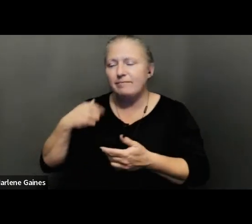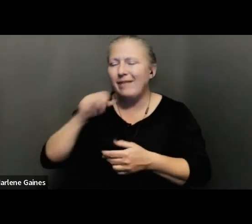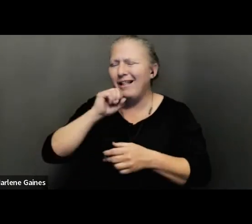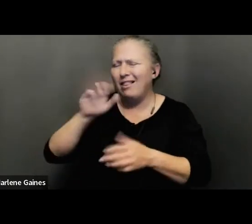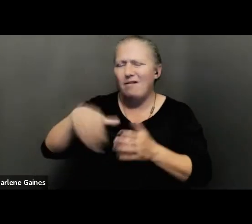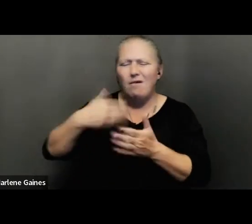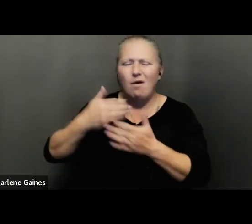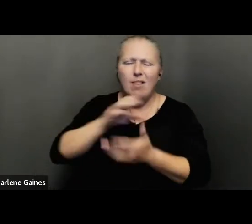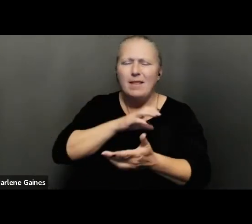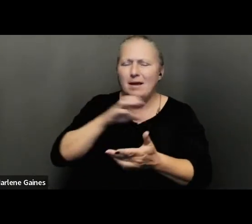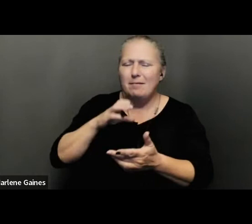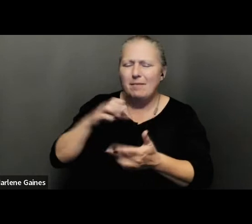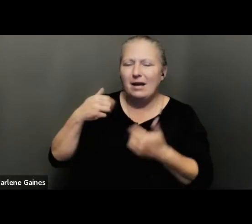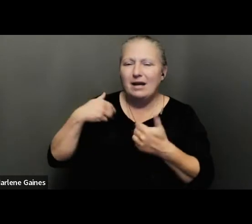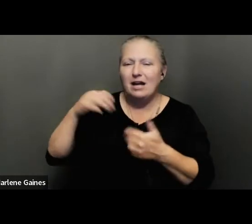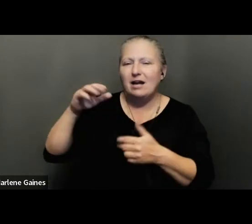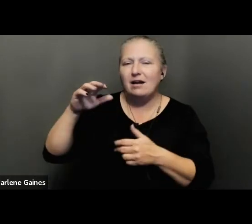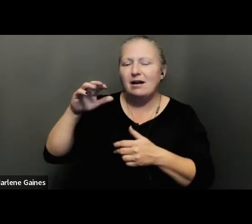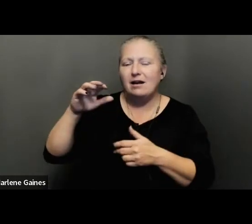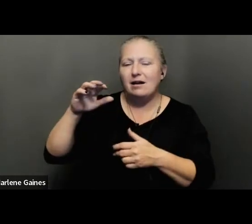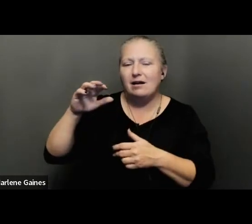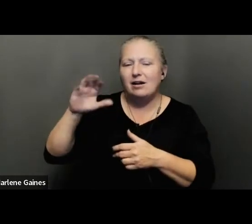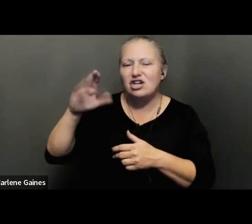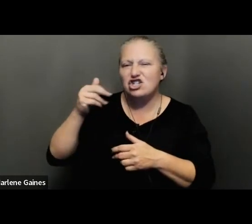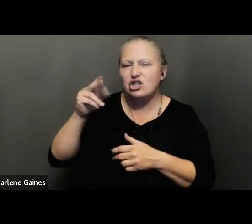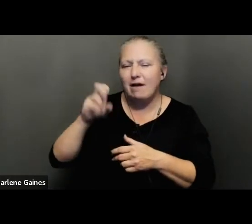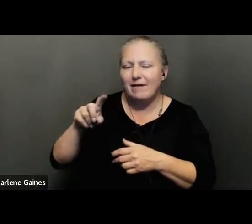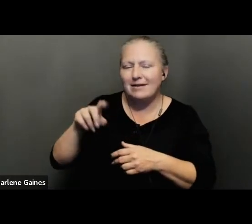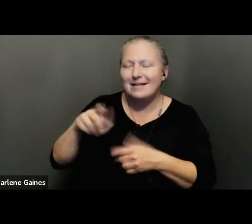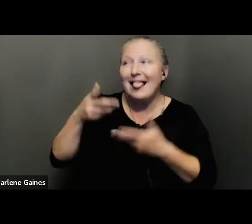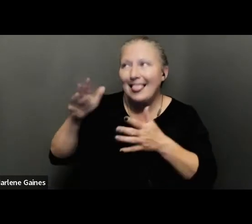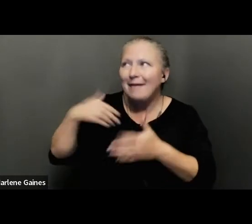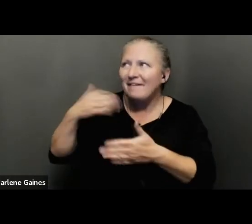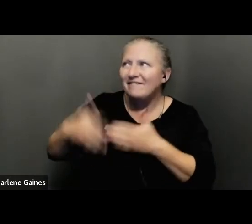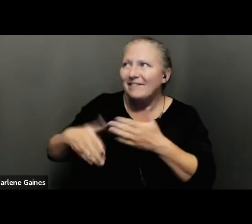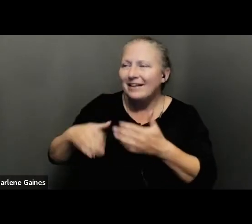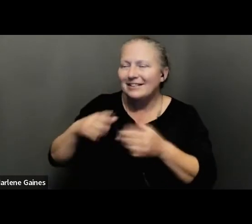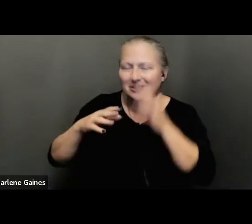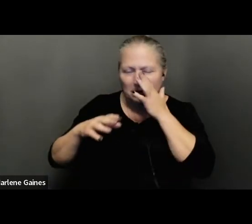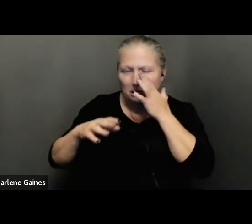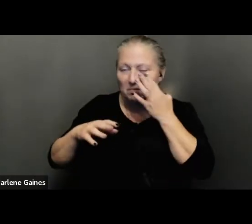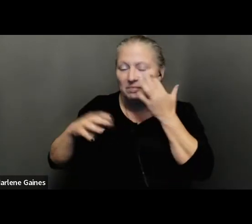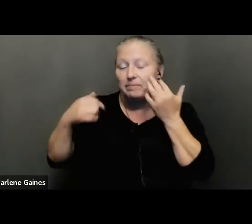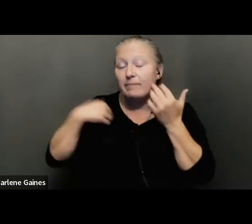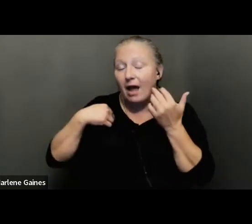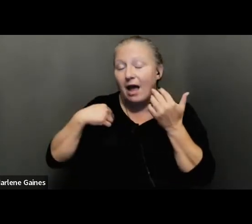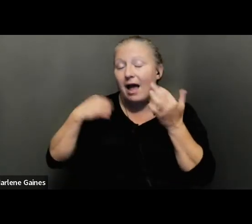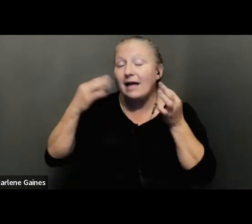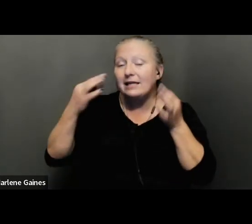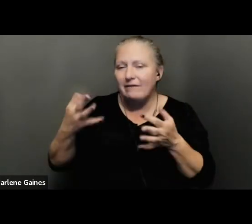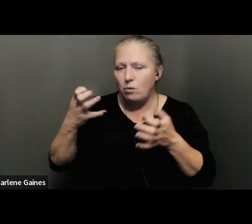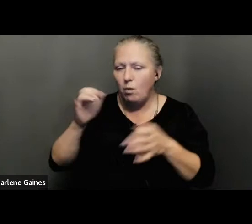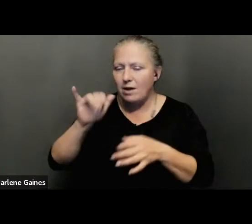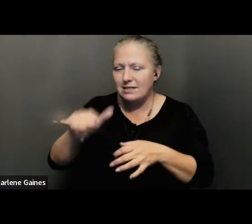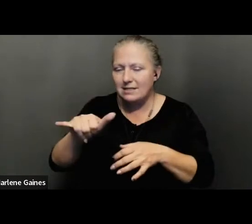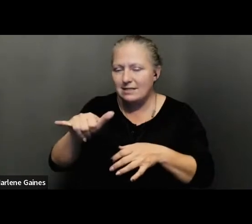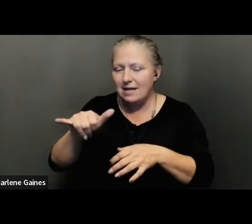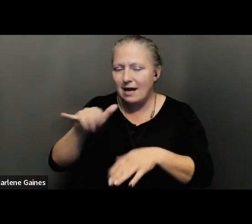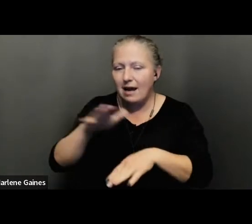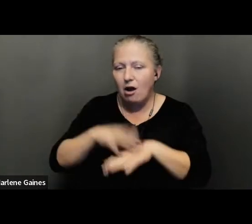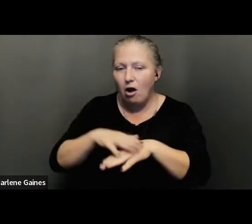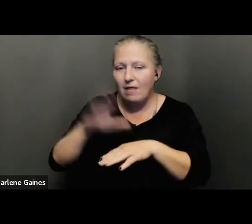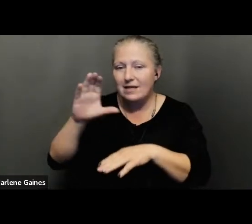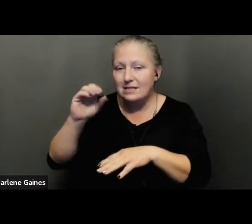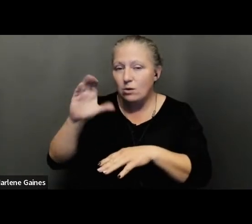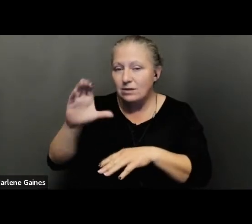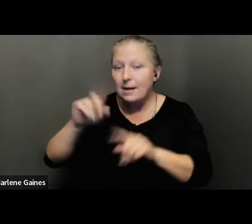so No, you No, can't be on all of them. let me finish my sentence. okay. first. Okay, so I definitely want to stay on I definitely want to stay on the